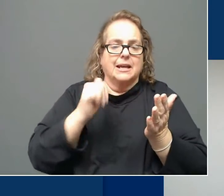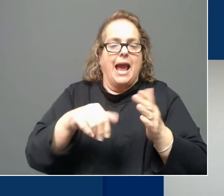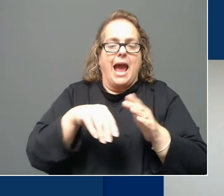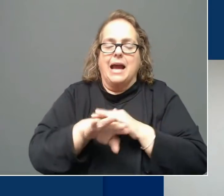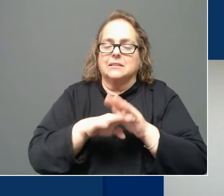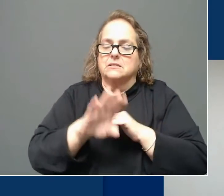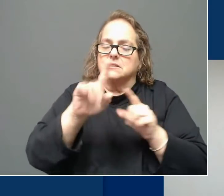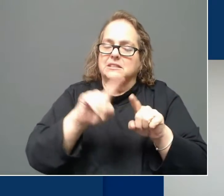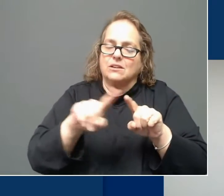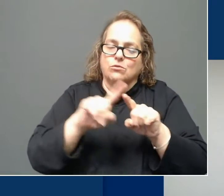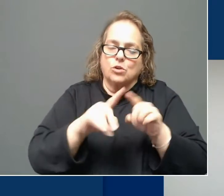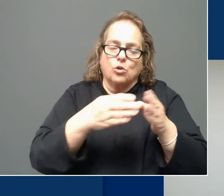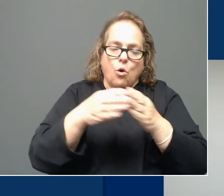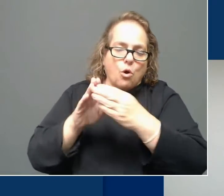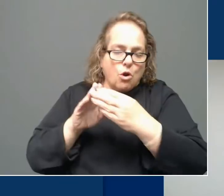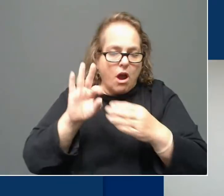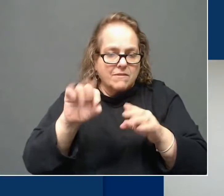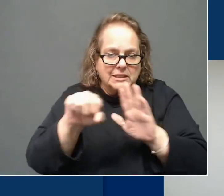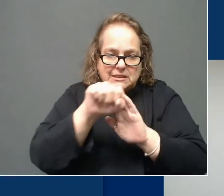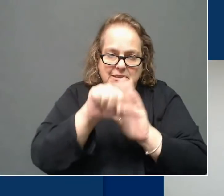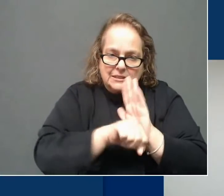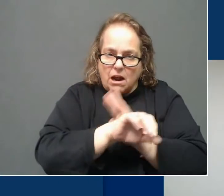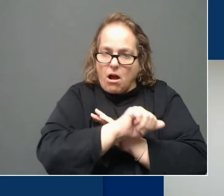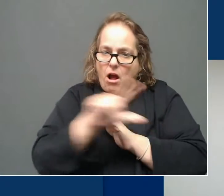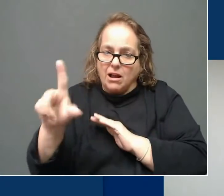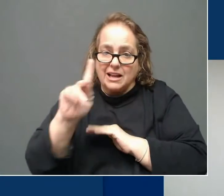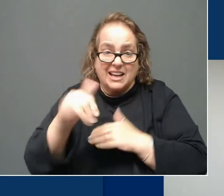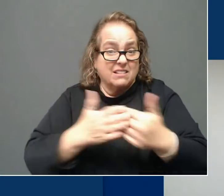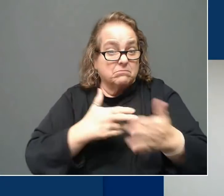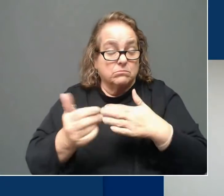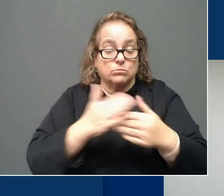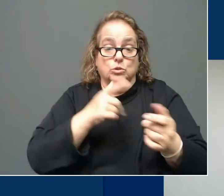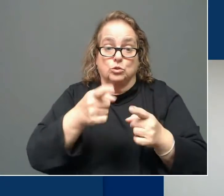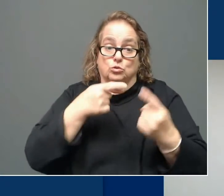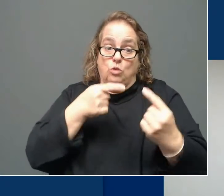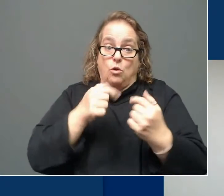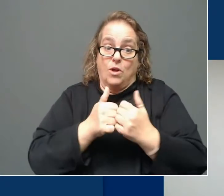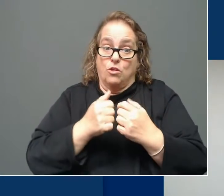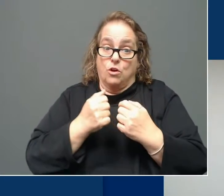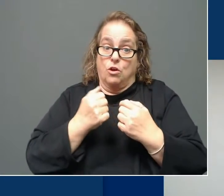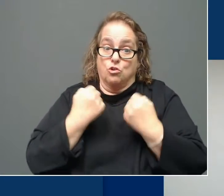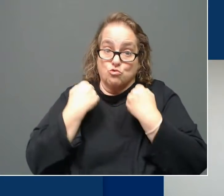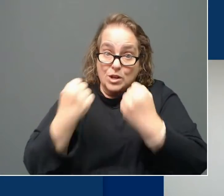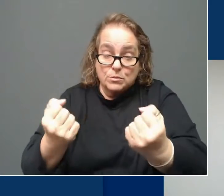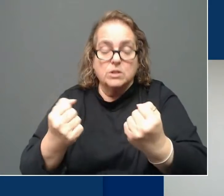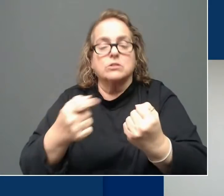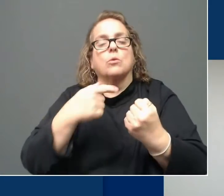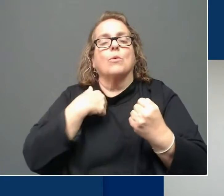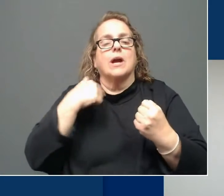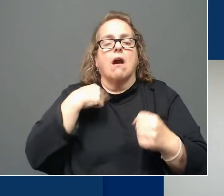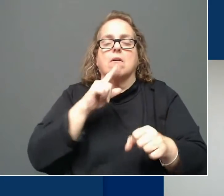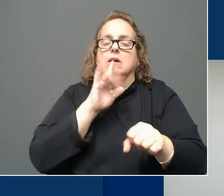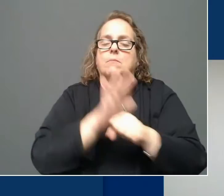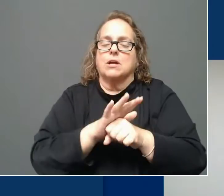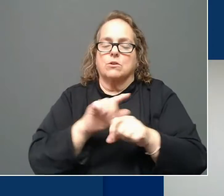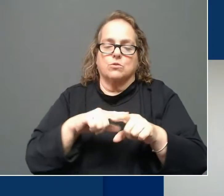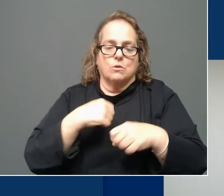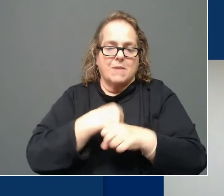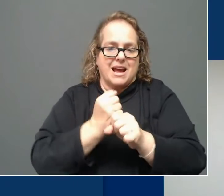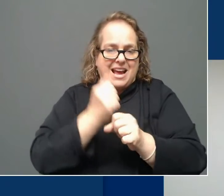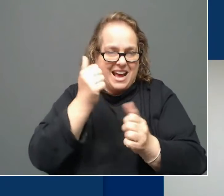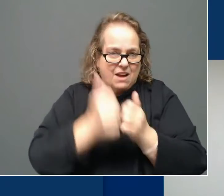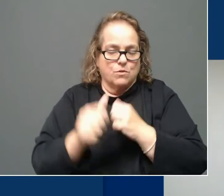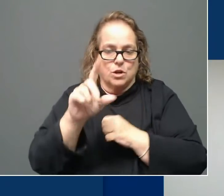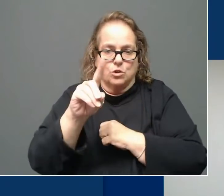those that may struggle with transportation. We are committed to making sure that every dose is utilized. And this Johnson & Johnson vaccine is